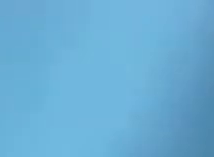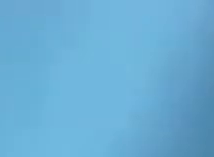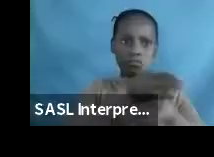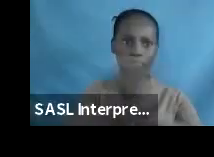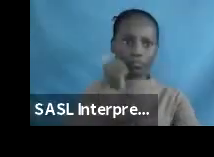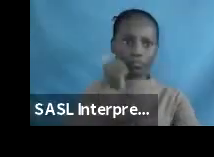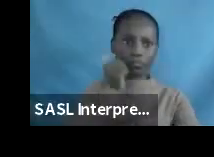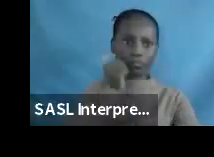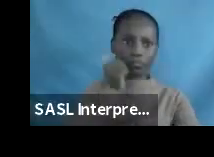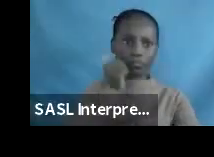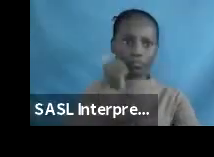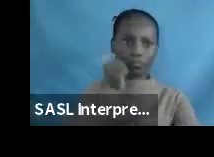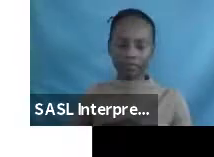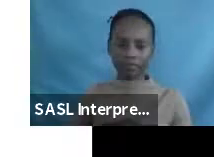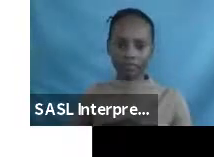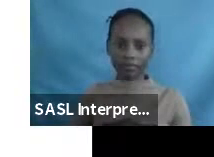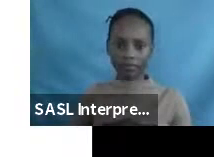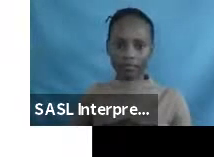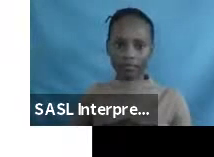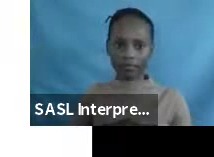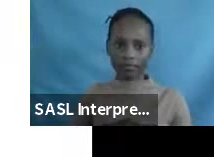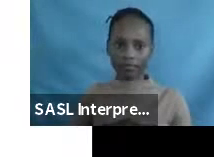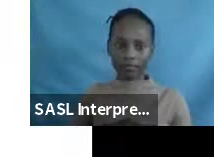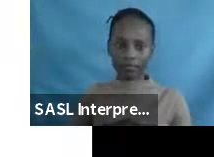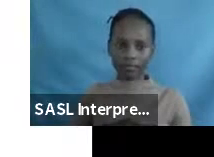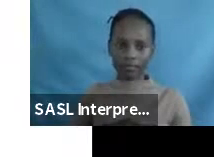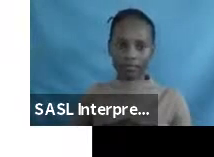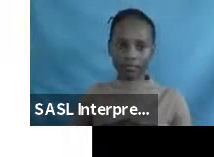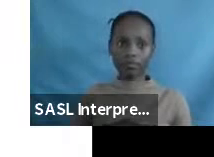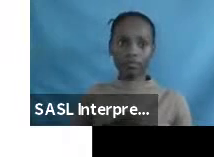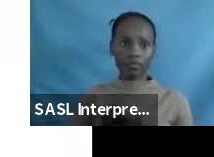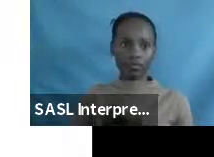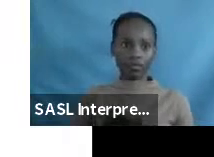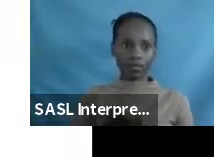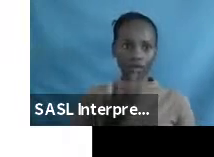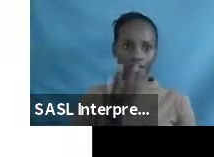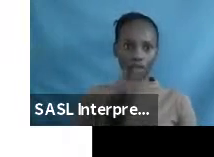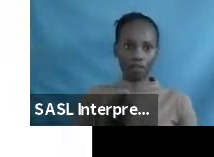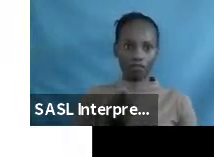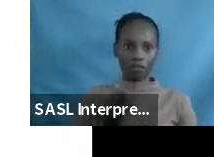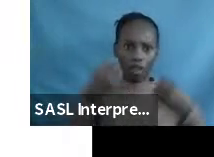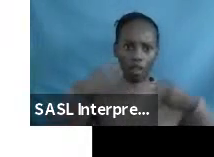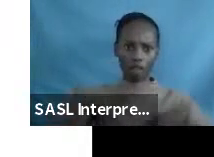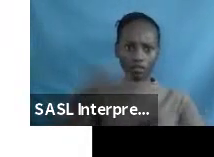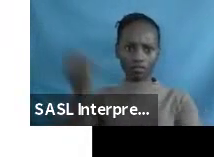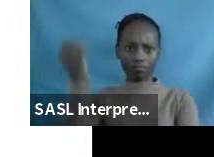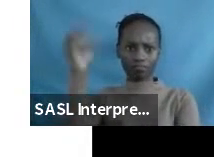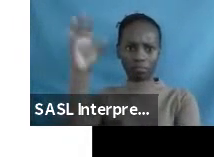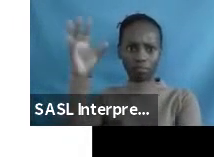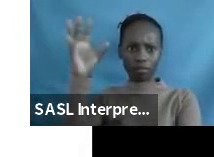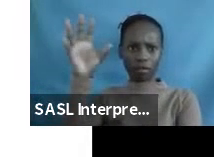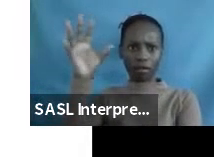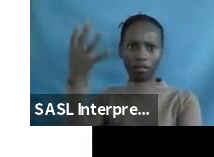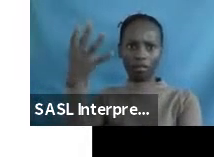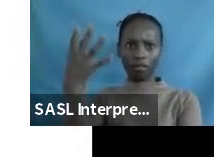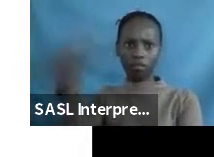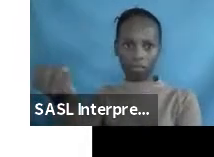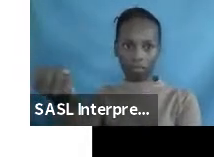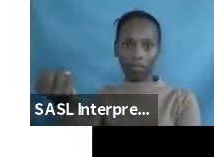Yes, Mr. Maweng, we have lost your screen now. Oh, thank you. You are back now. It was